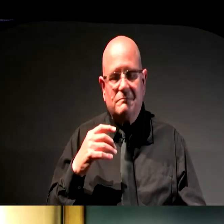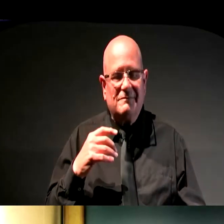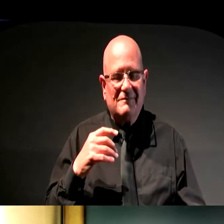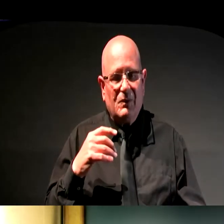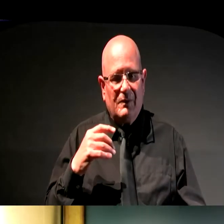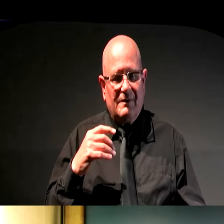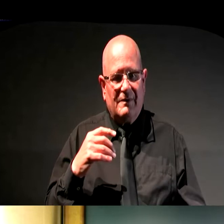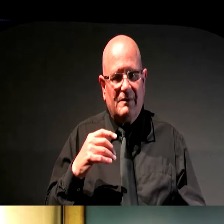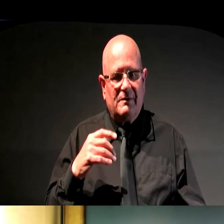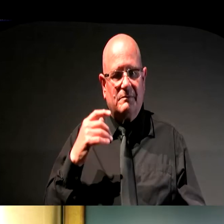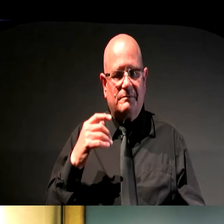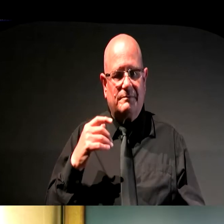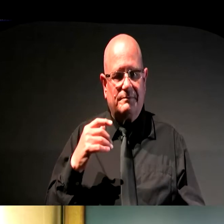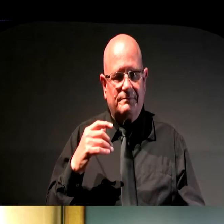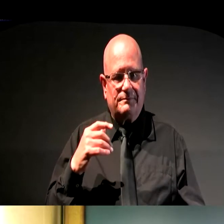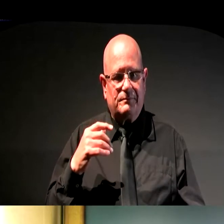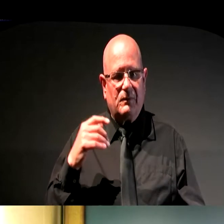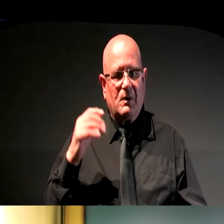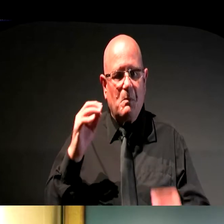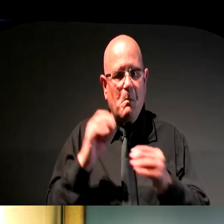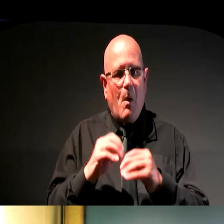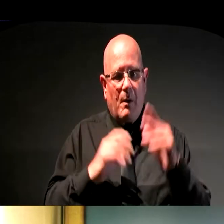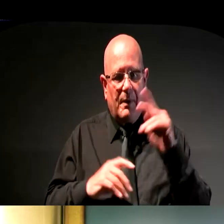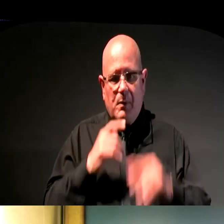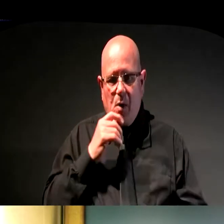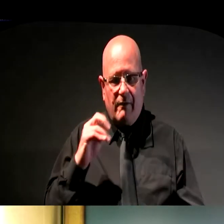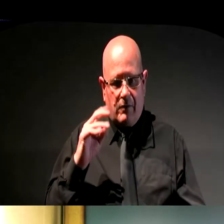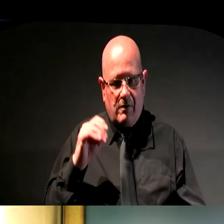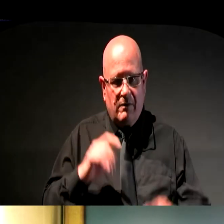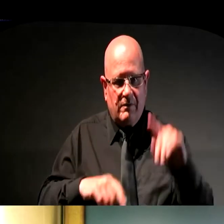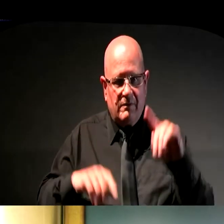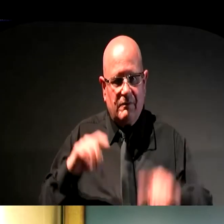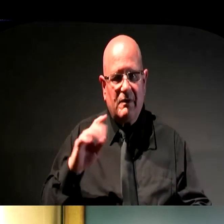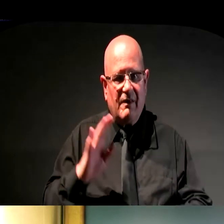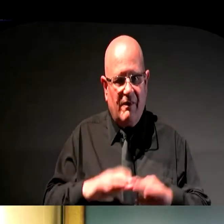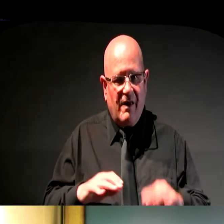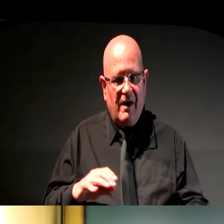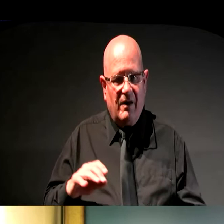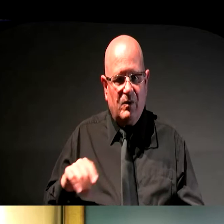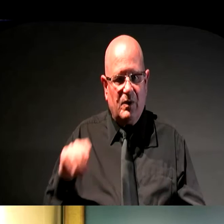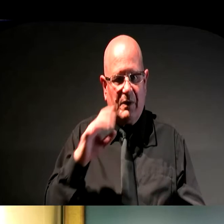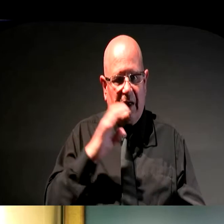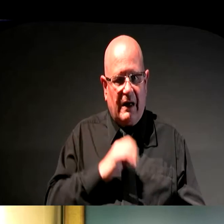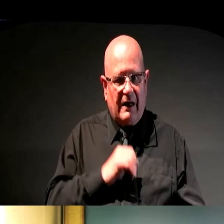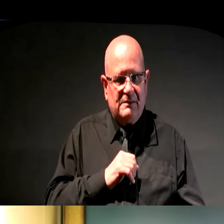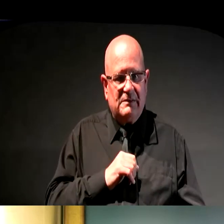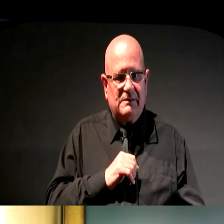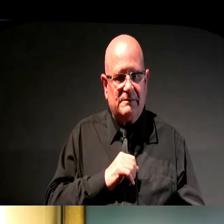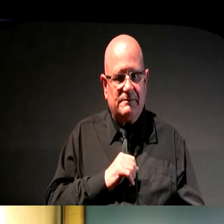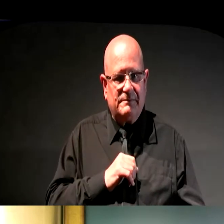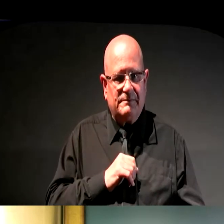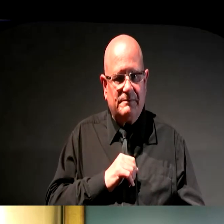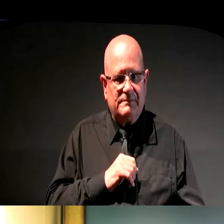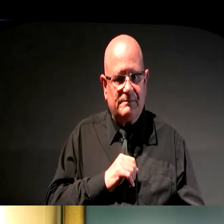agree with what Jordan says, there's far, far more people that are neurodiverse than are neurotypical, I would guess. And I also agree that